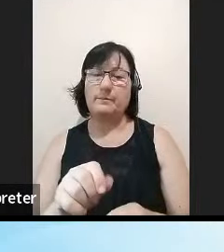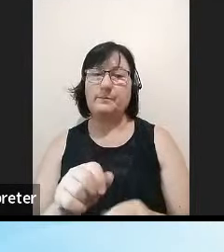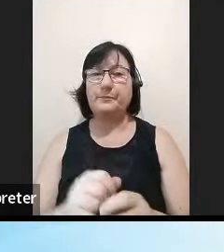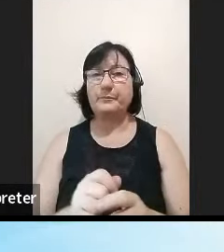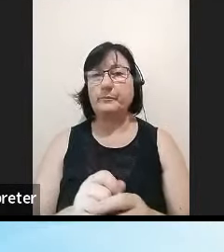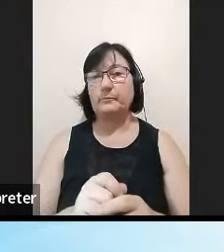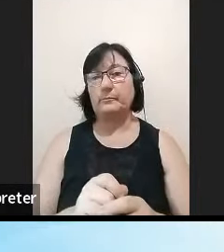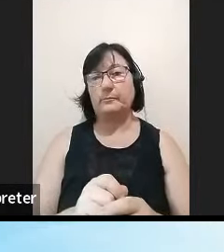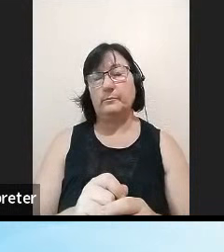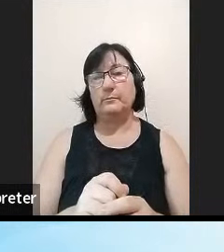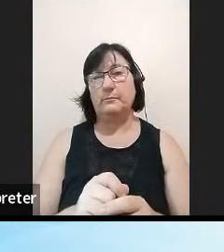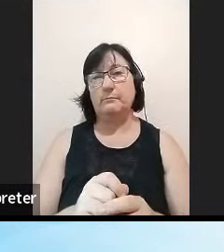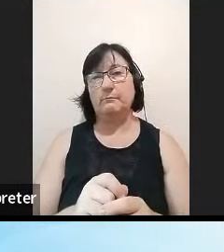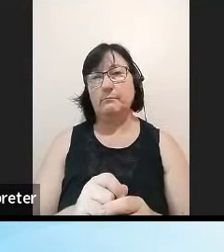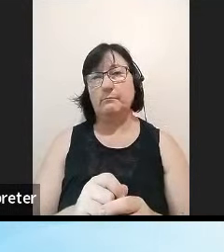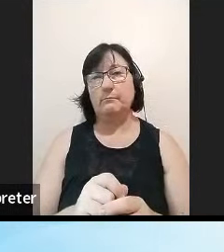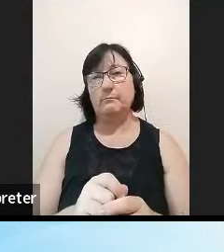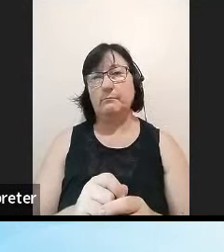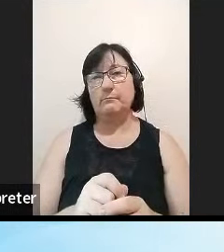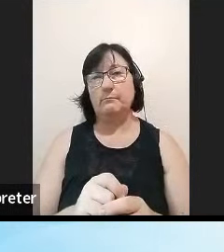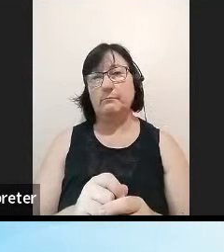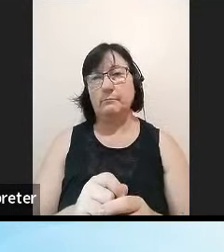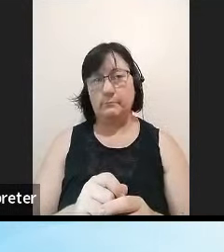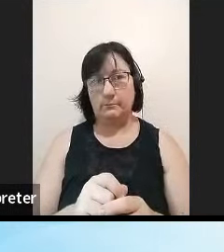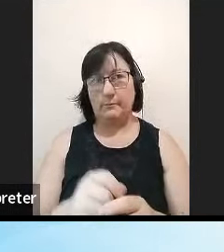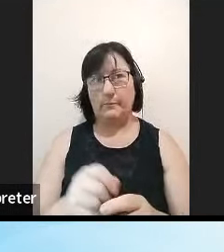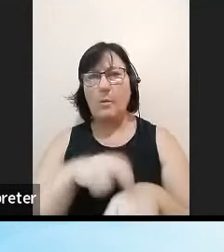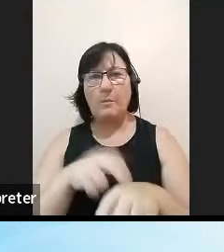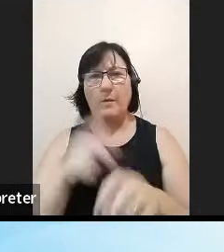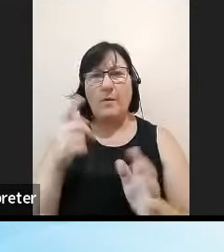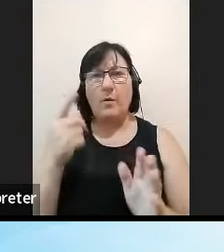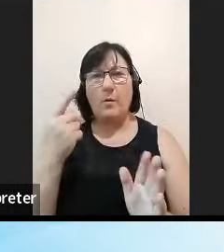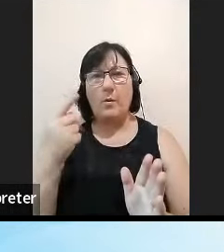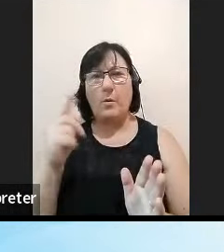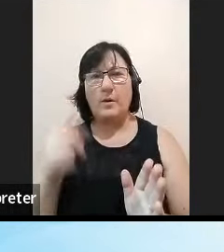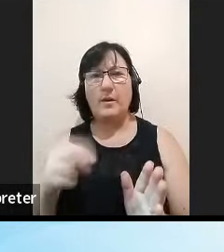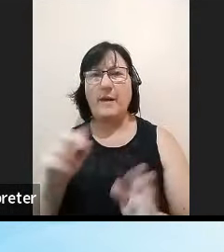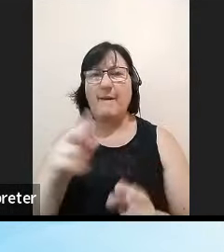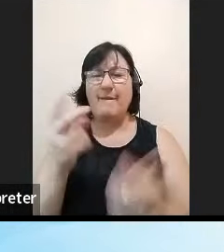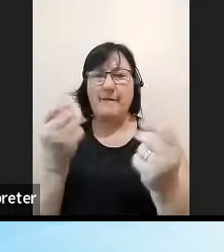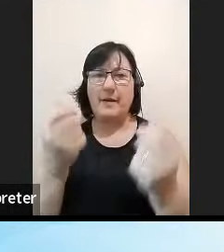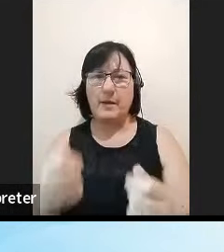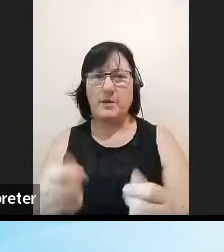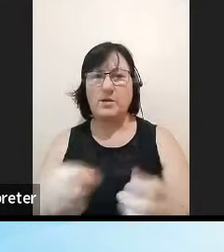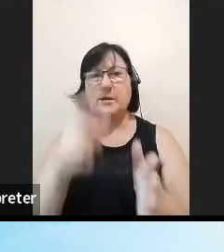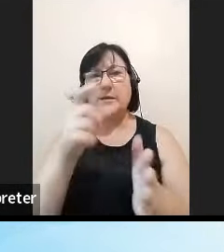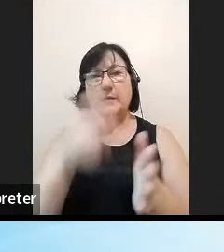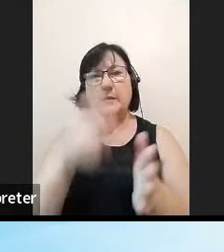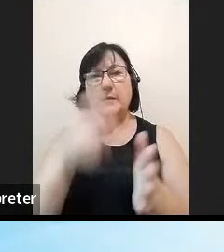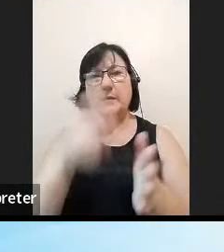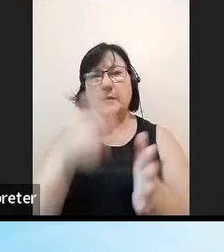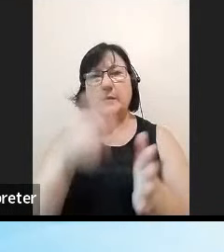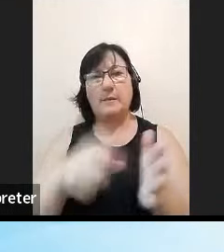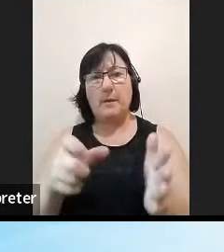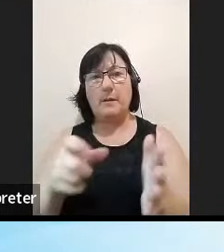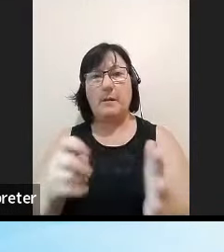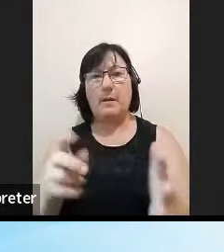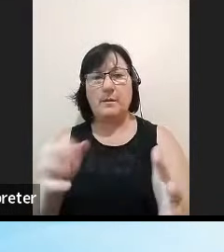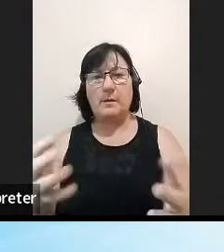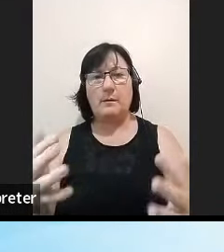is the requirement for audited financial statements aligned to the Companies Act? Should the requirement